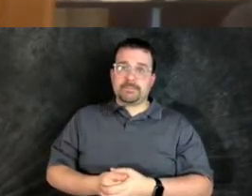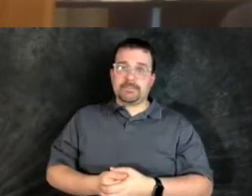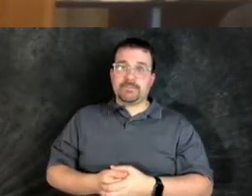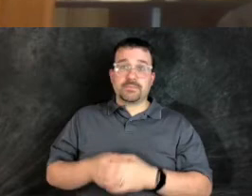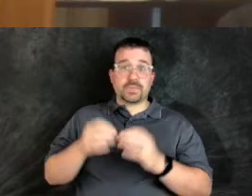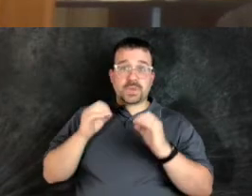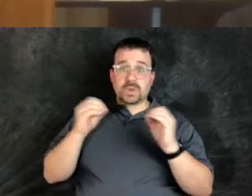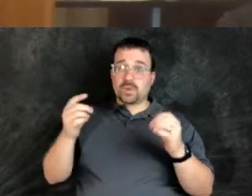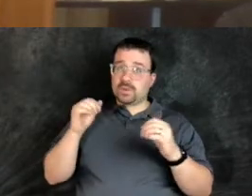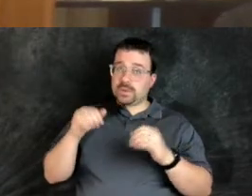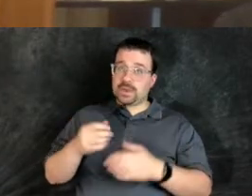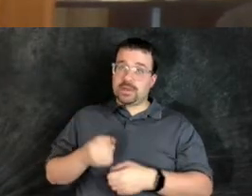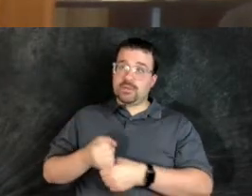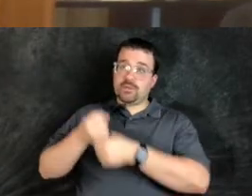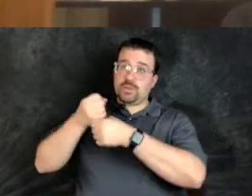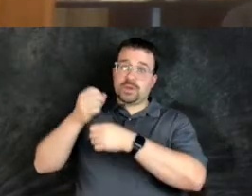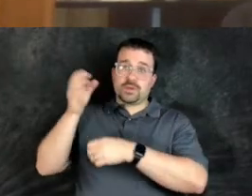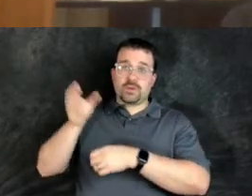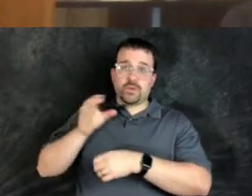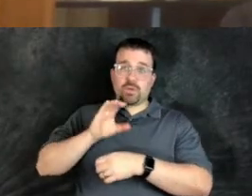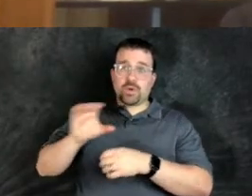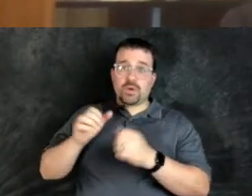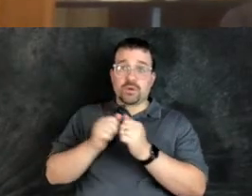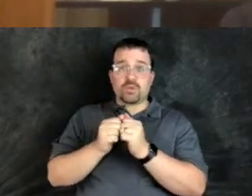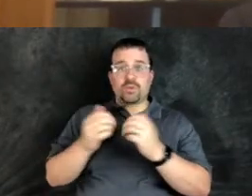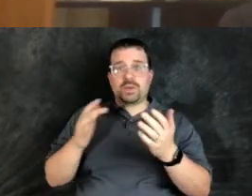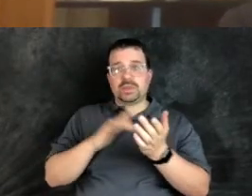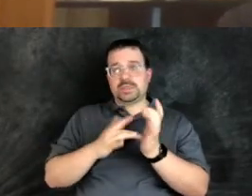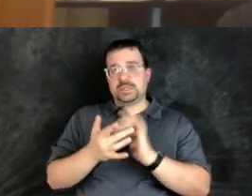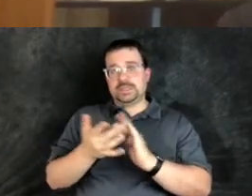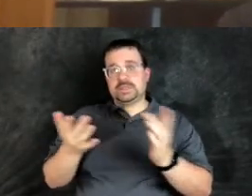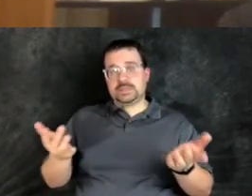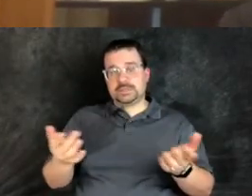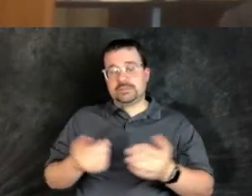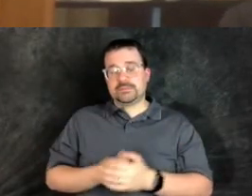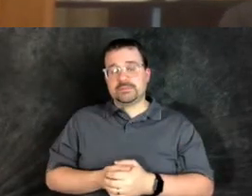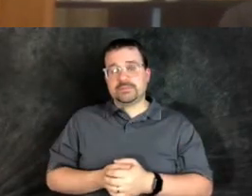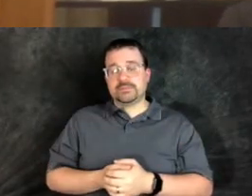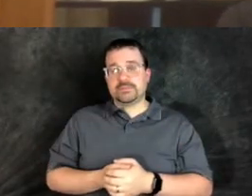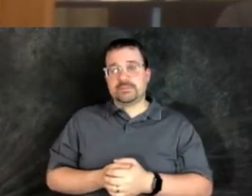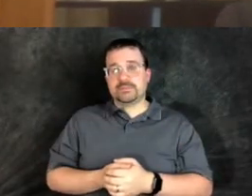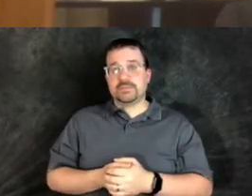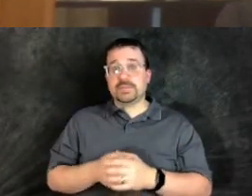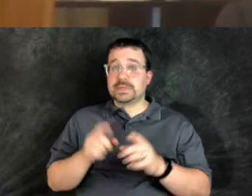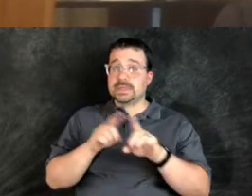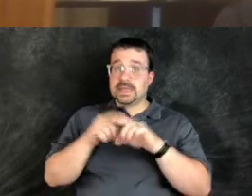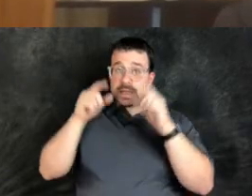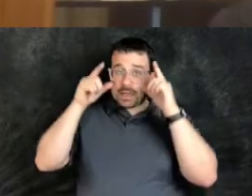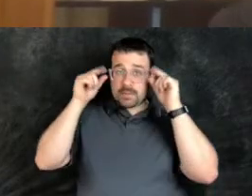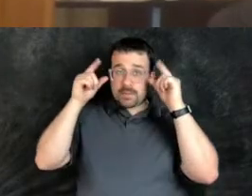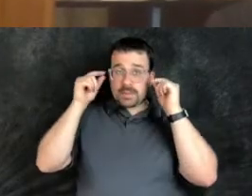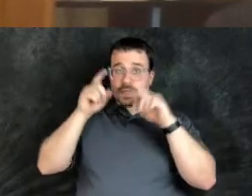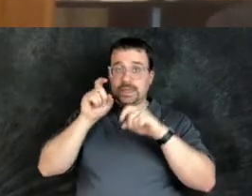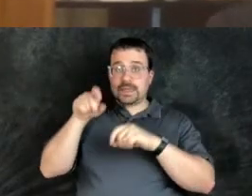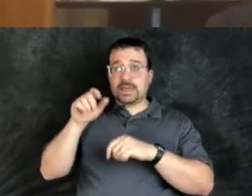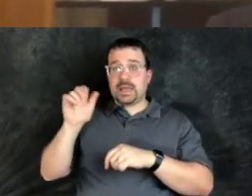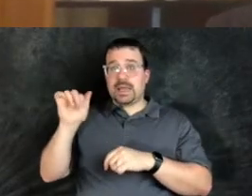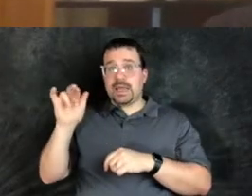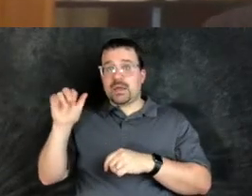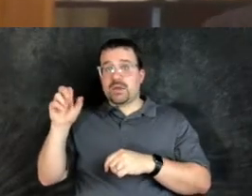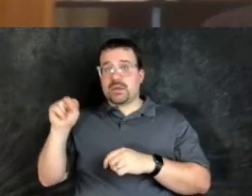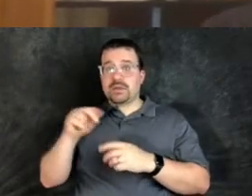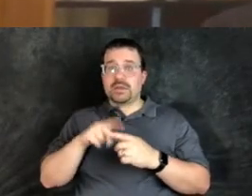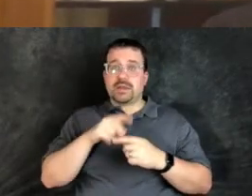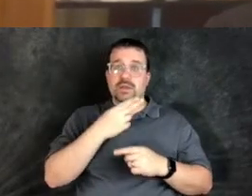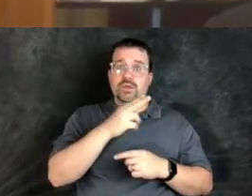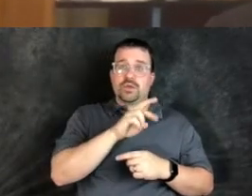can raise the cross without Jesus. Just like Moses needed Aaron and Hur to help him raise the staff, so do